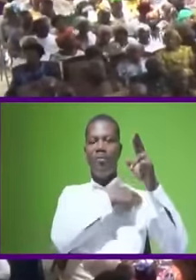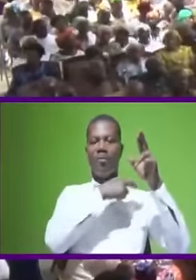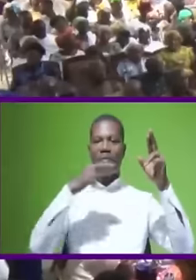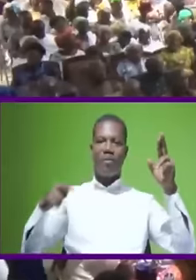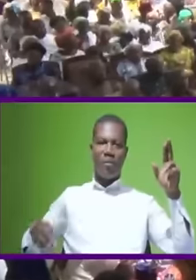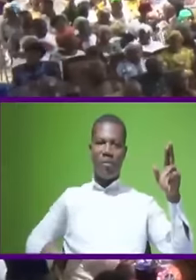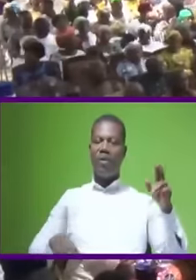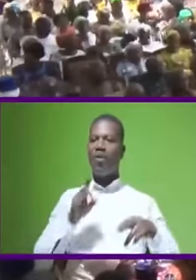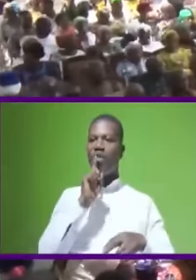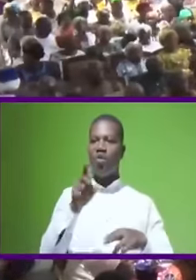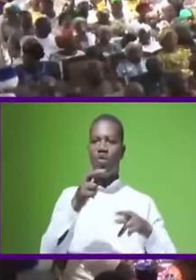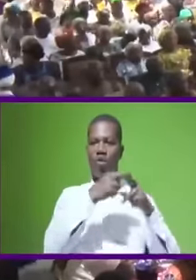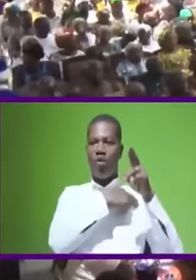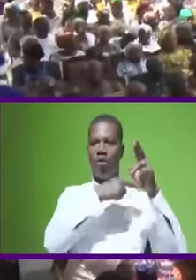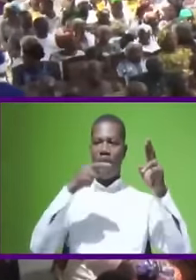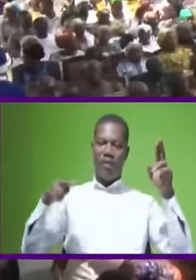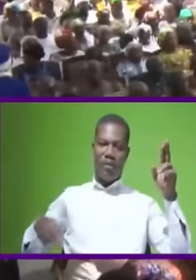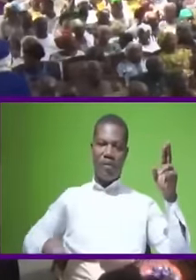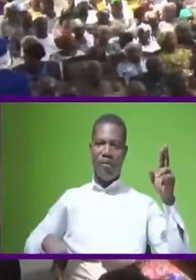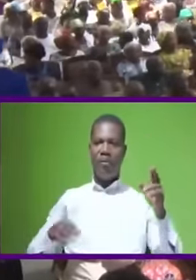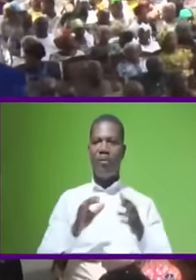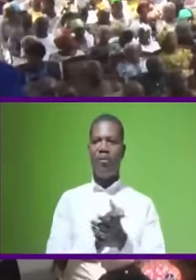Philadelphia.